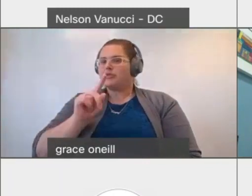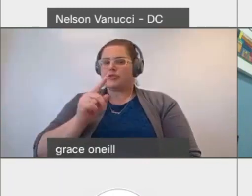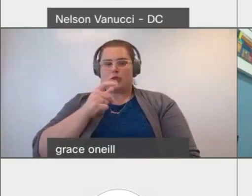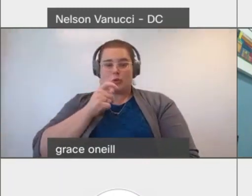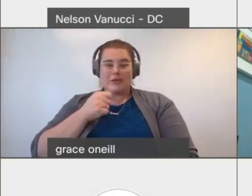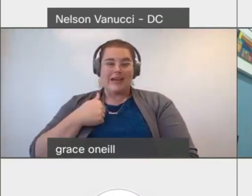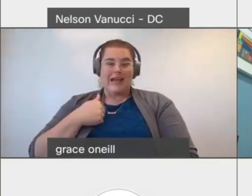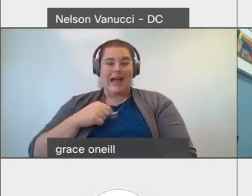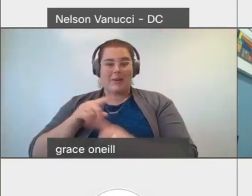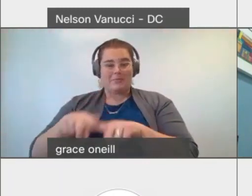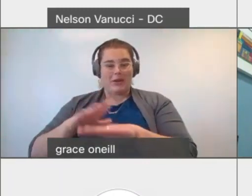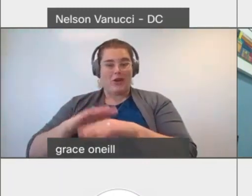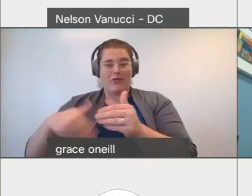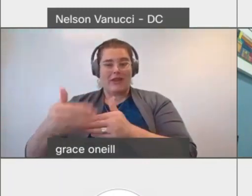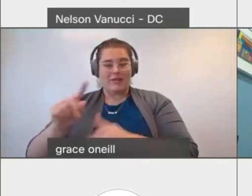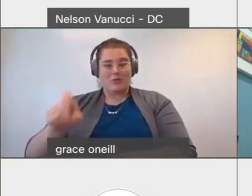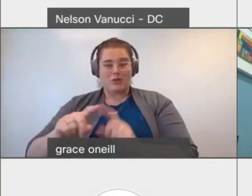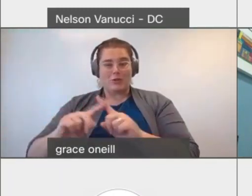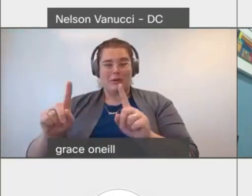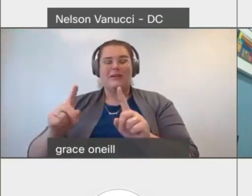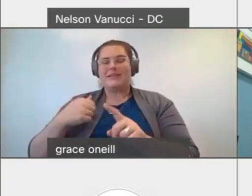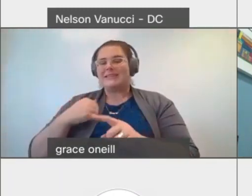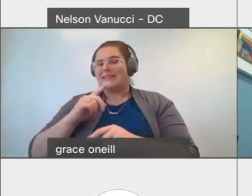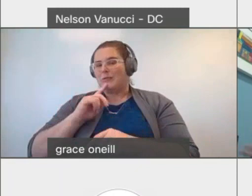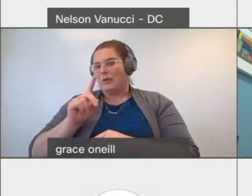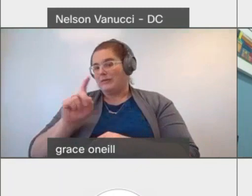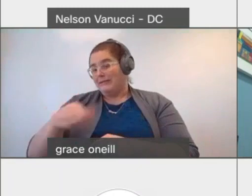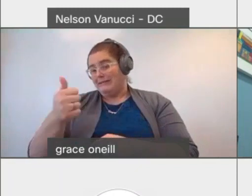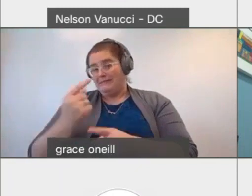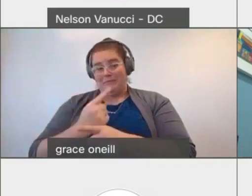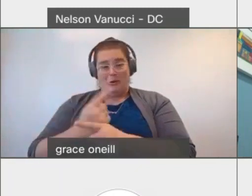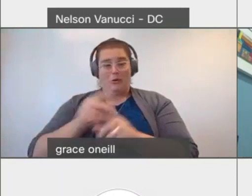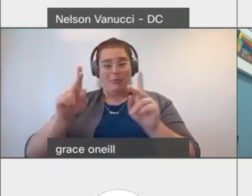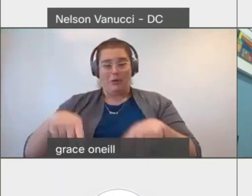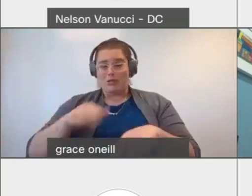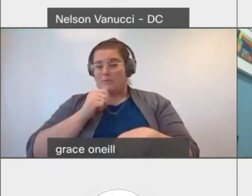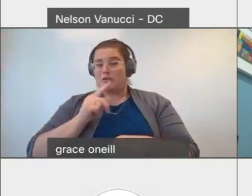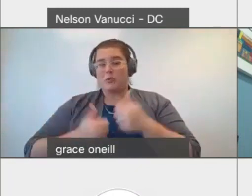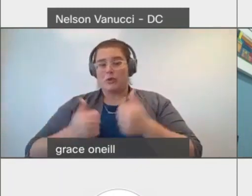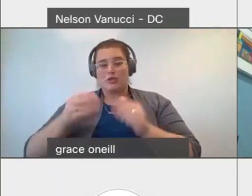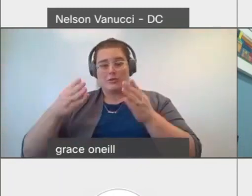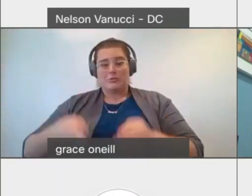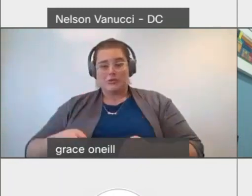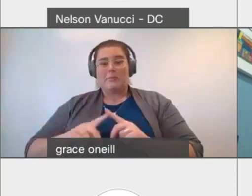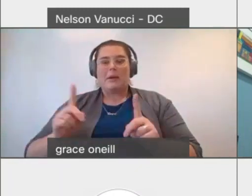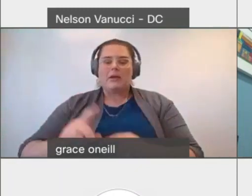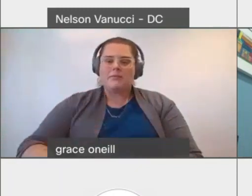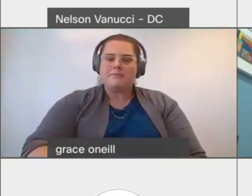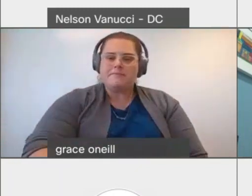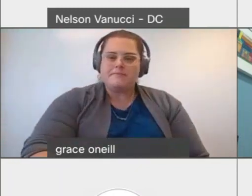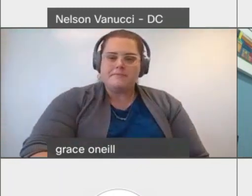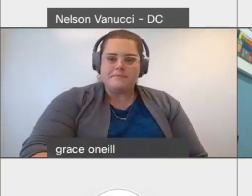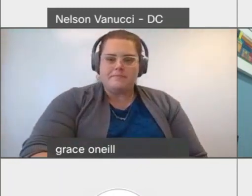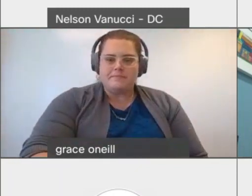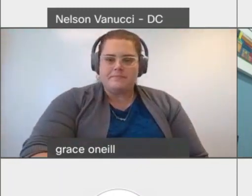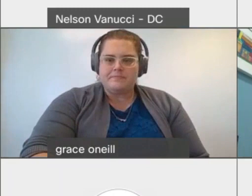just know I'm punting. So the appropriate person could identify that themselves. As